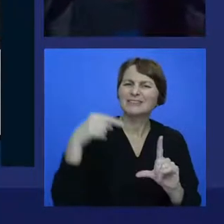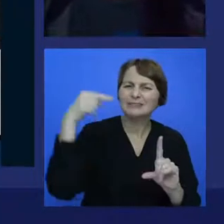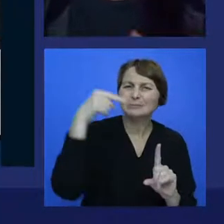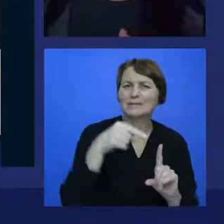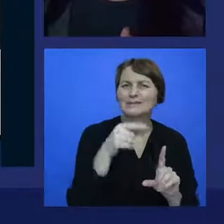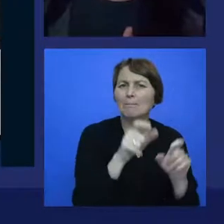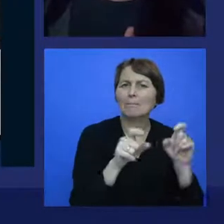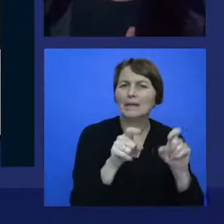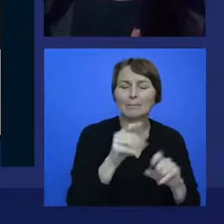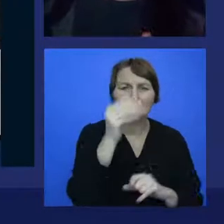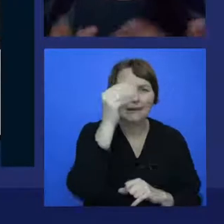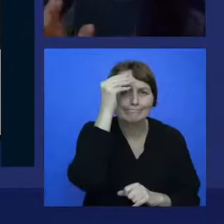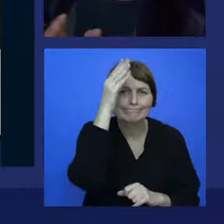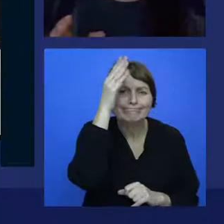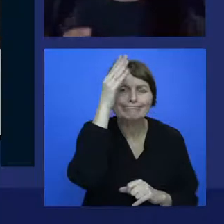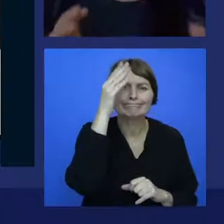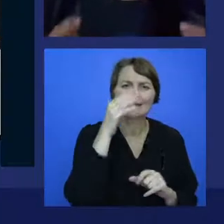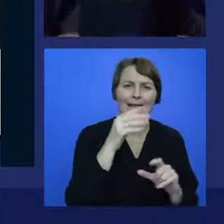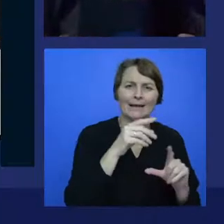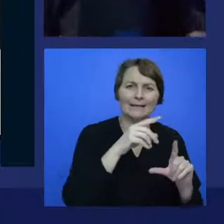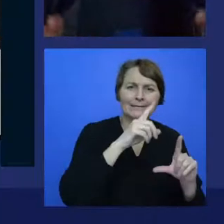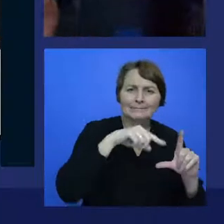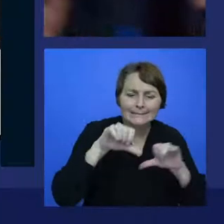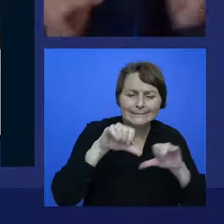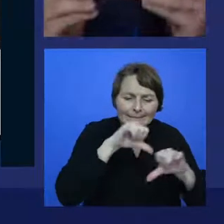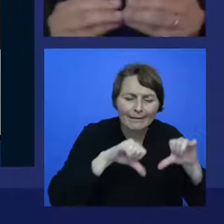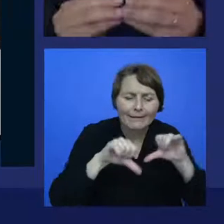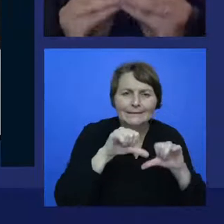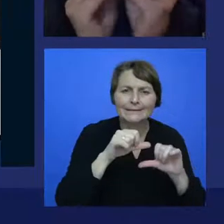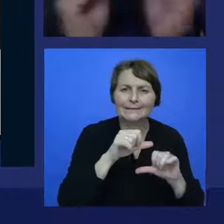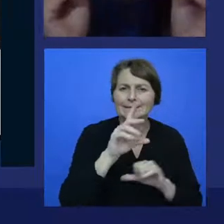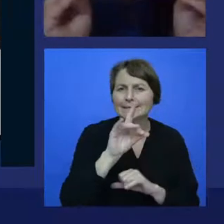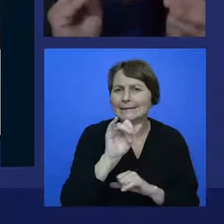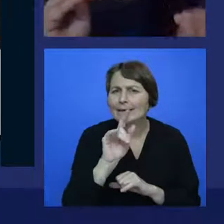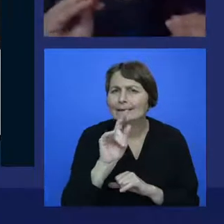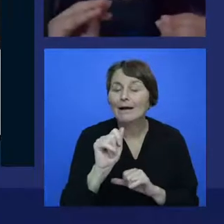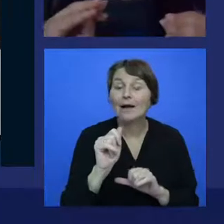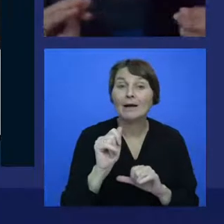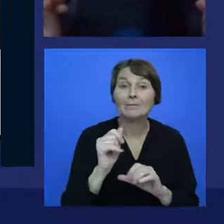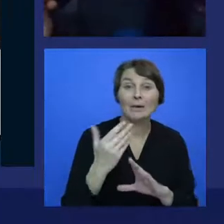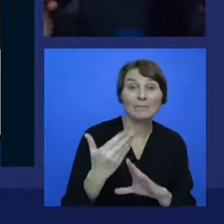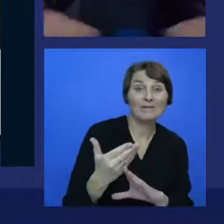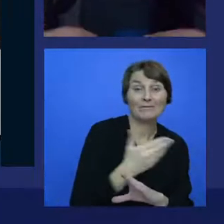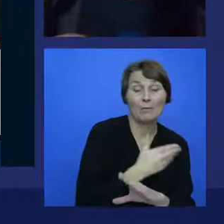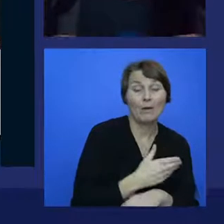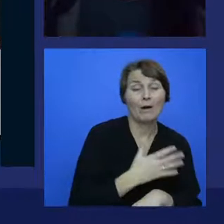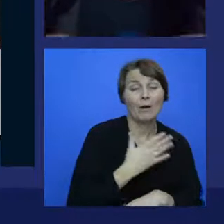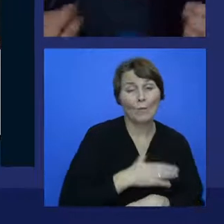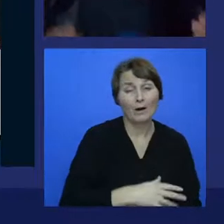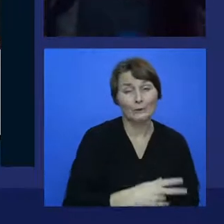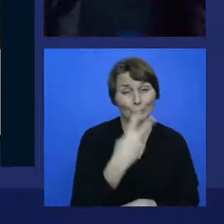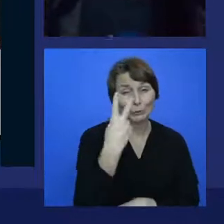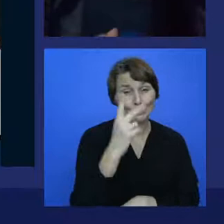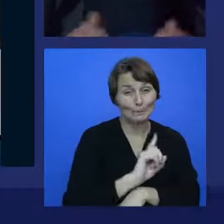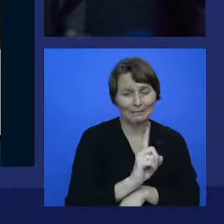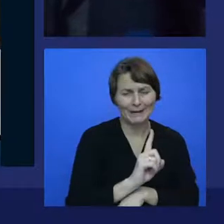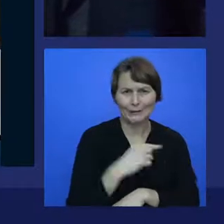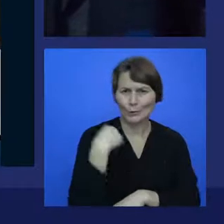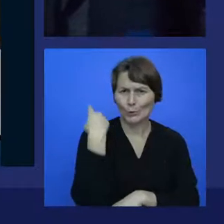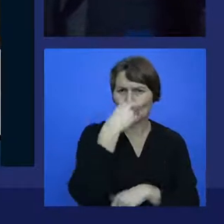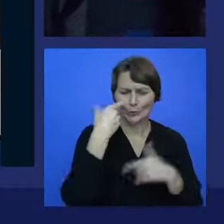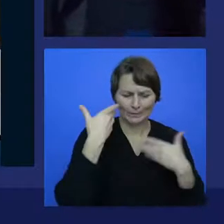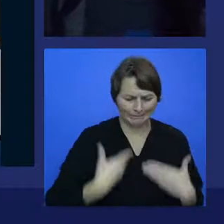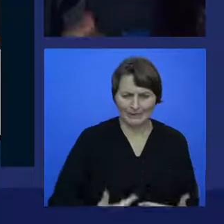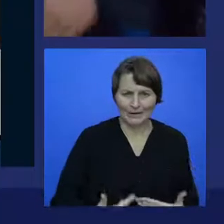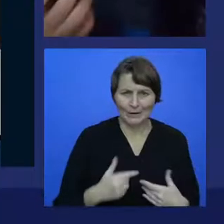to build more explainable models. But before that, I always like to give a very brief, 2 minutes of who I am and why I even got